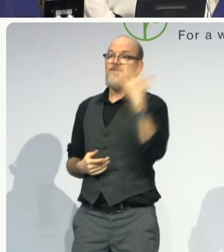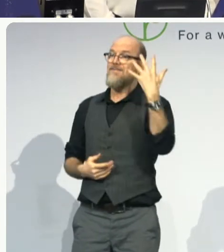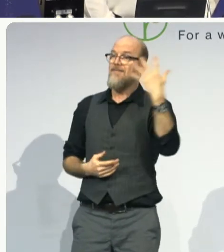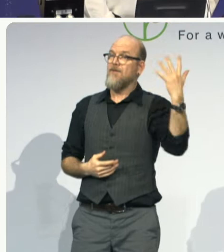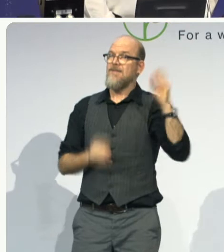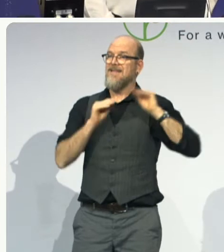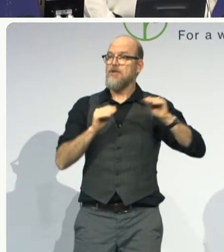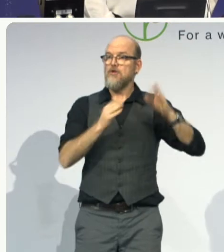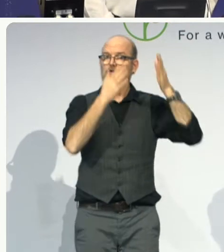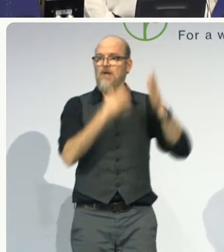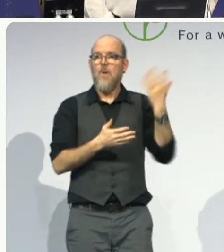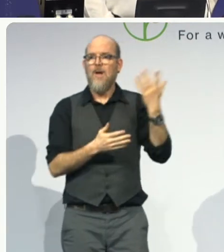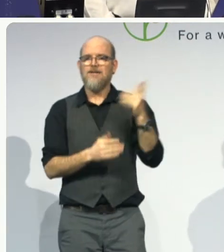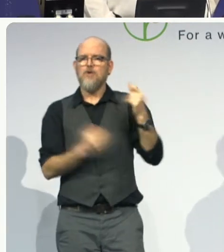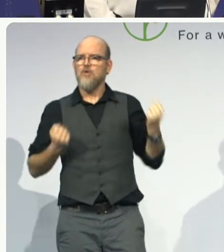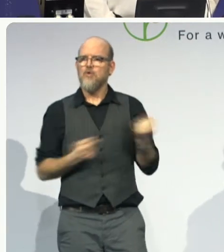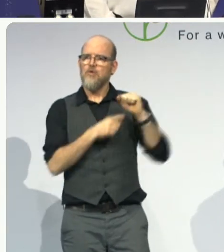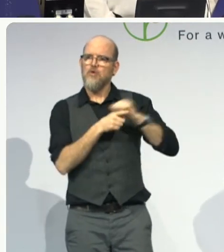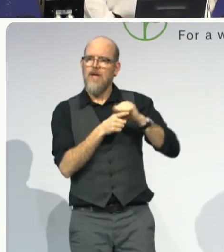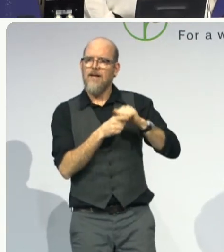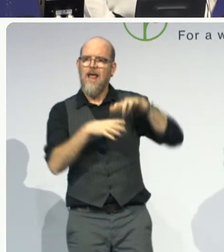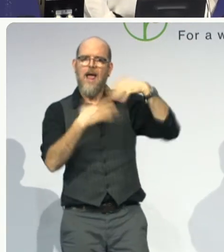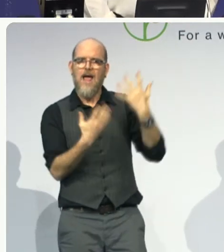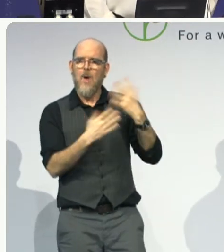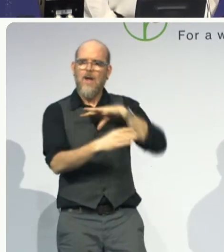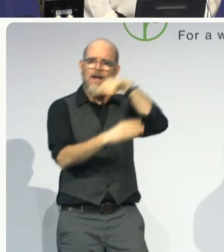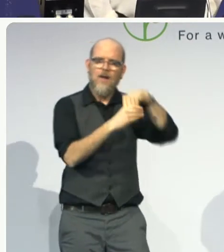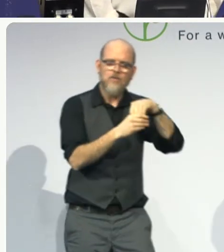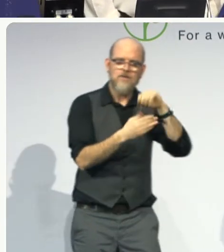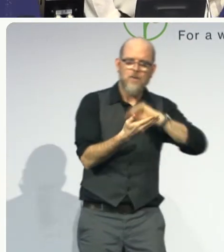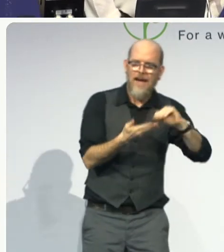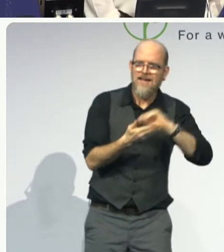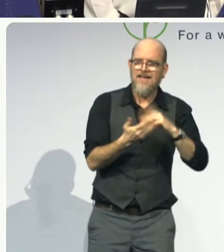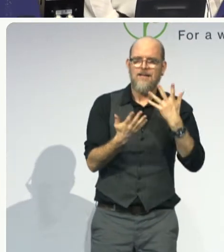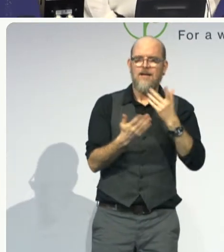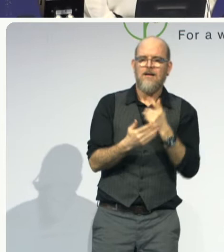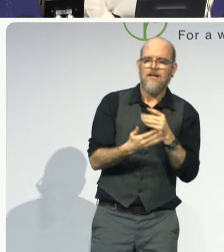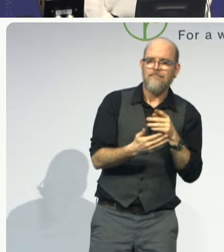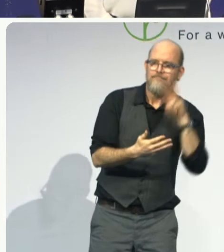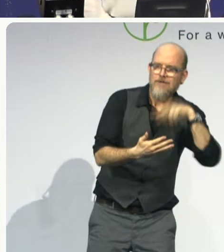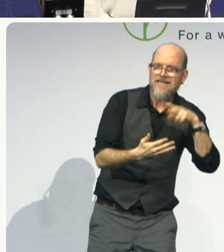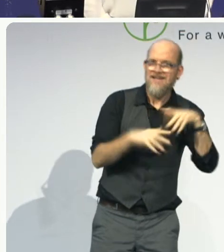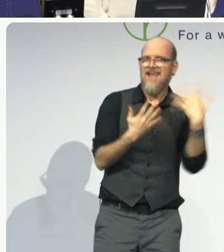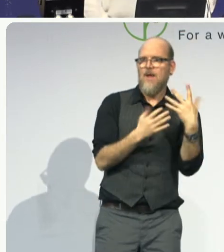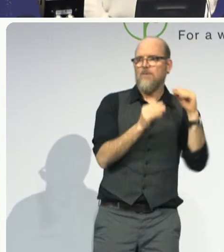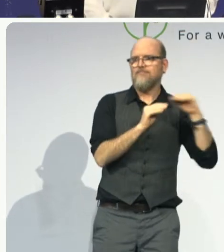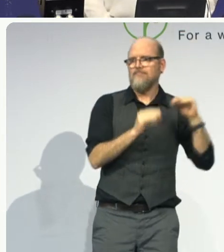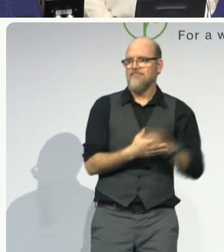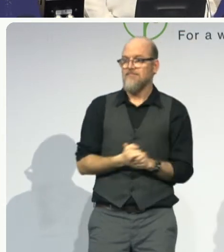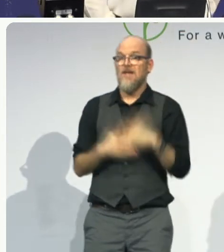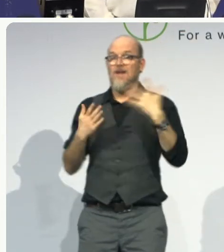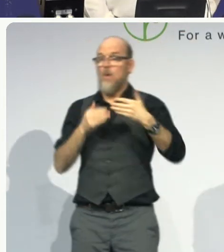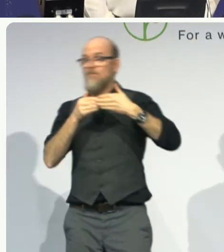in 2020, per request, teacher training is focused on teaching mathematics in a more fun and inclusive way.